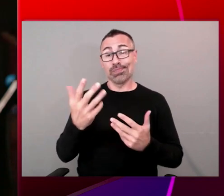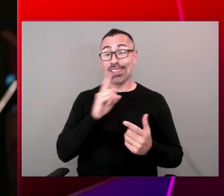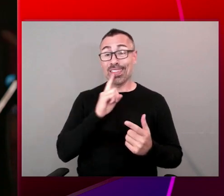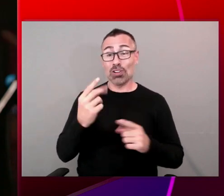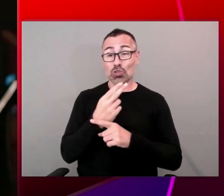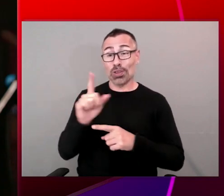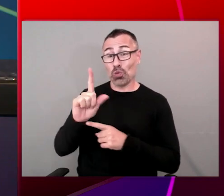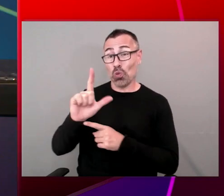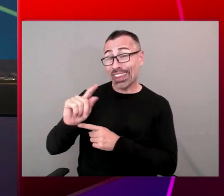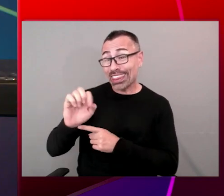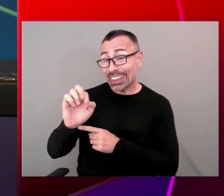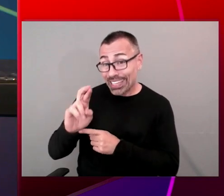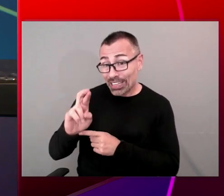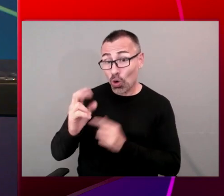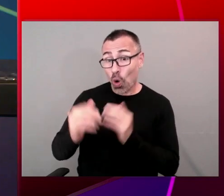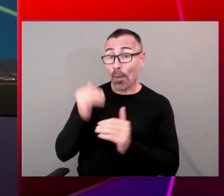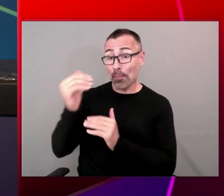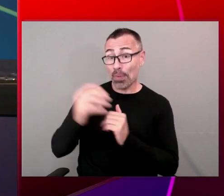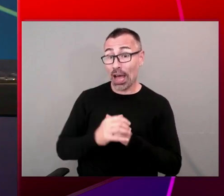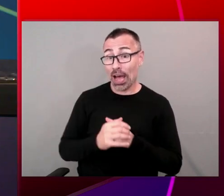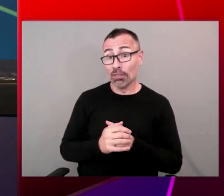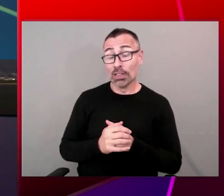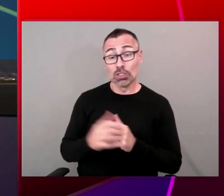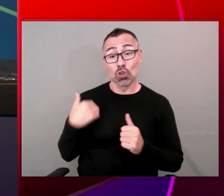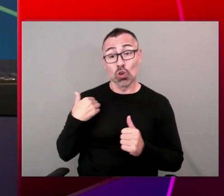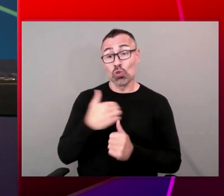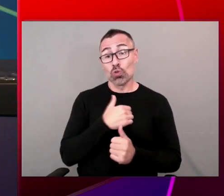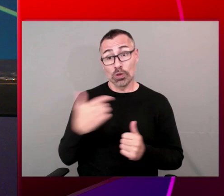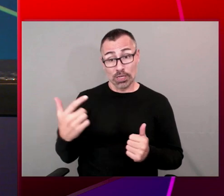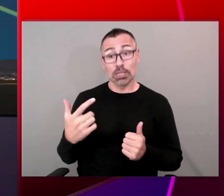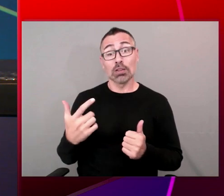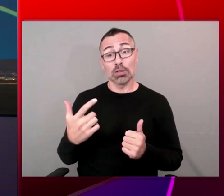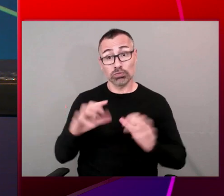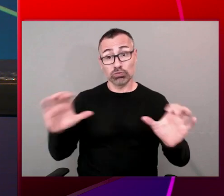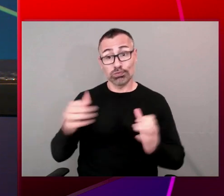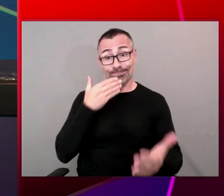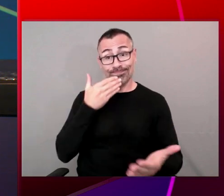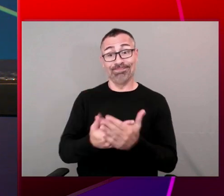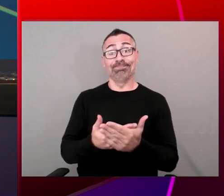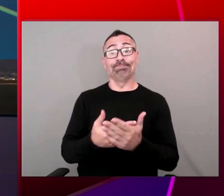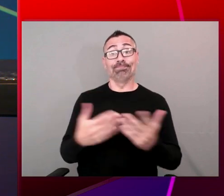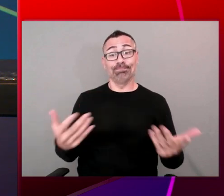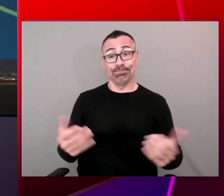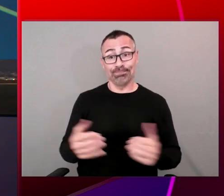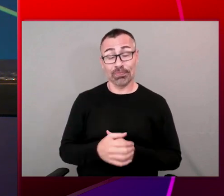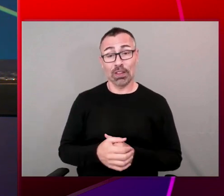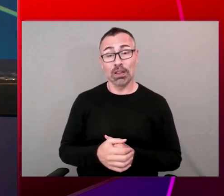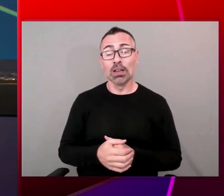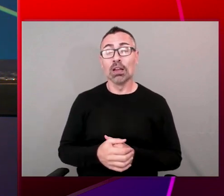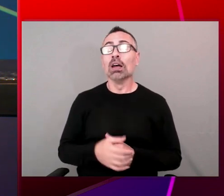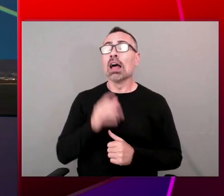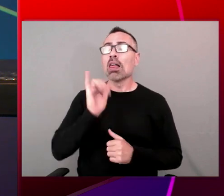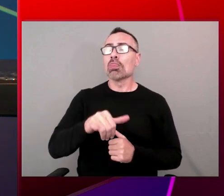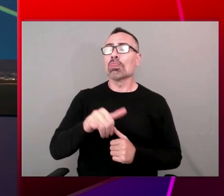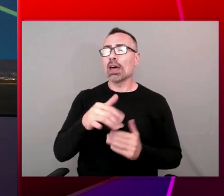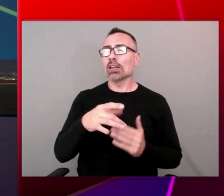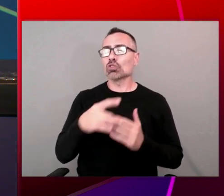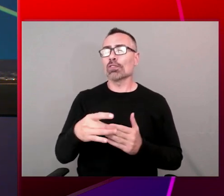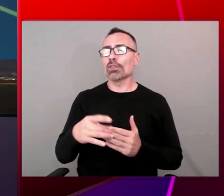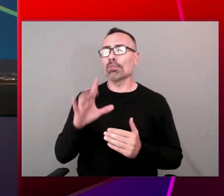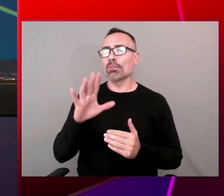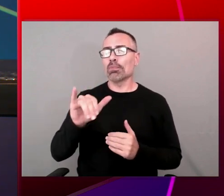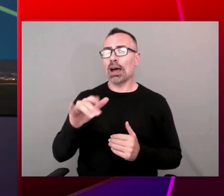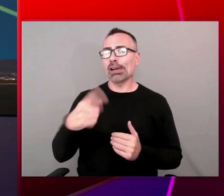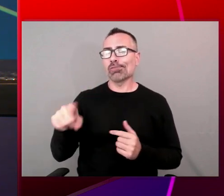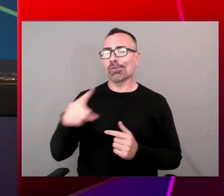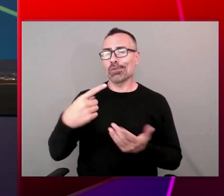above. We're a quarter of a liter per kilowatt hour. That's huge. So that's partially driven by what I already talked about